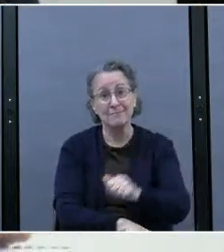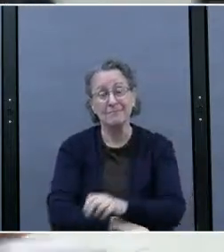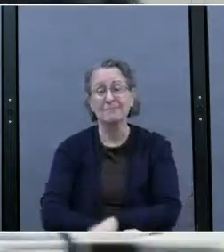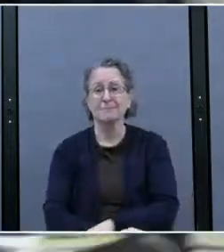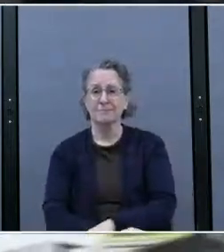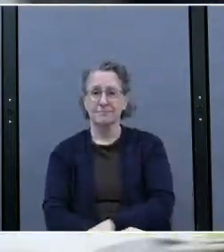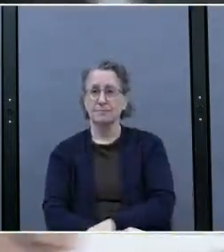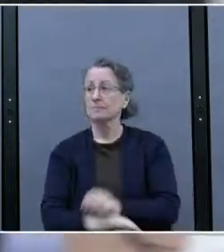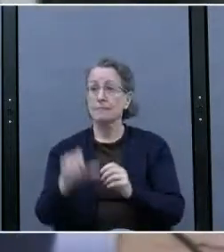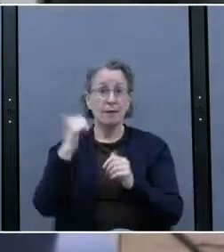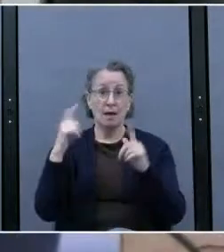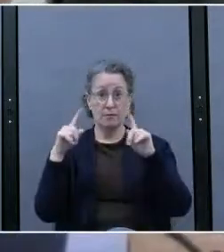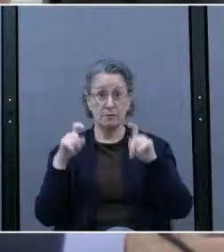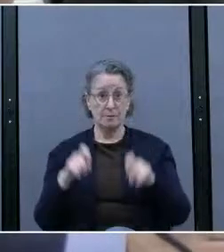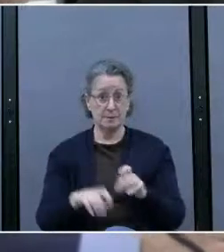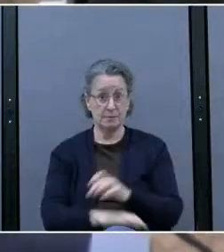questions?